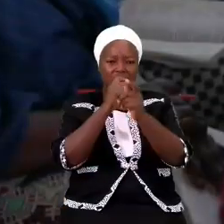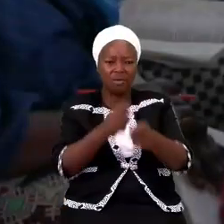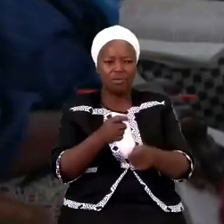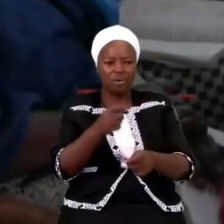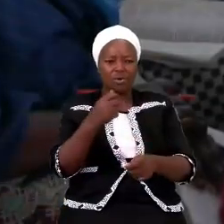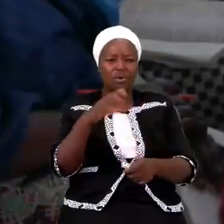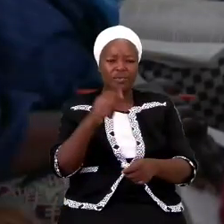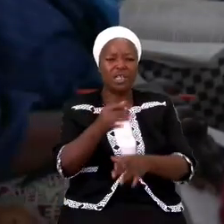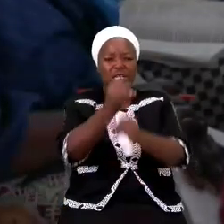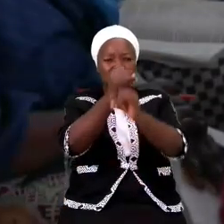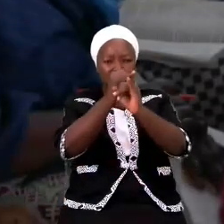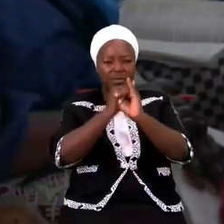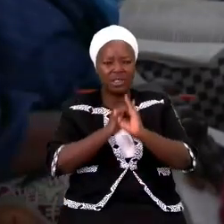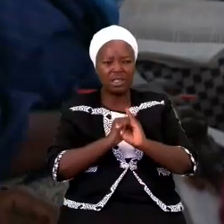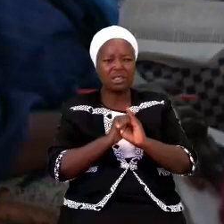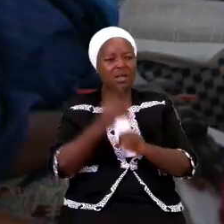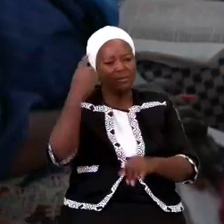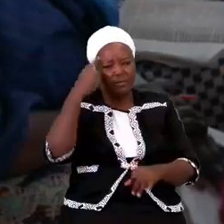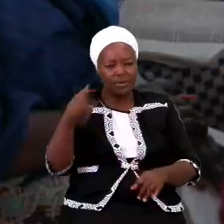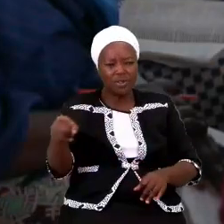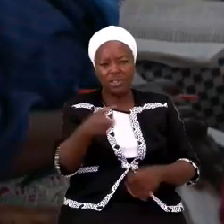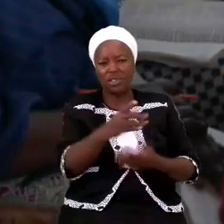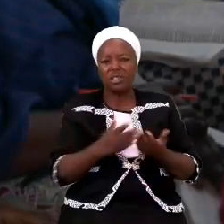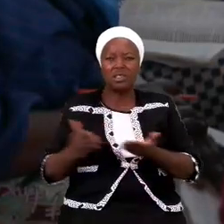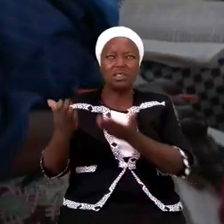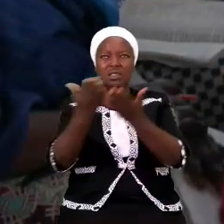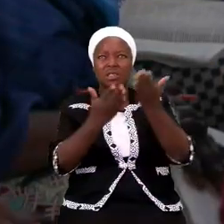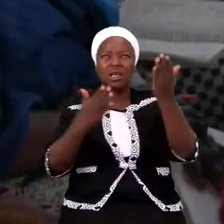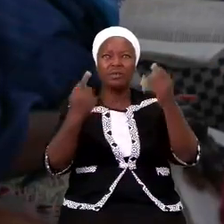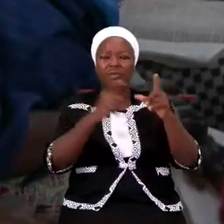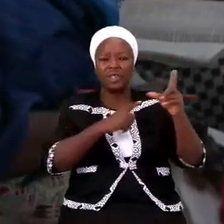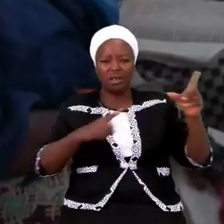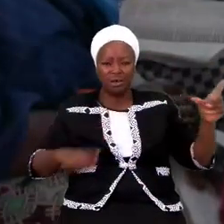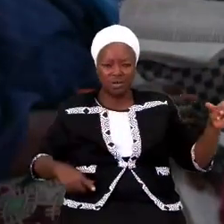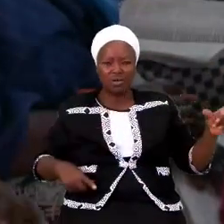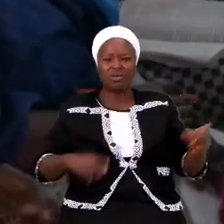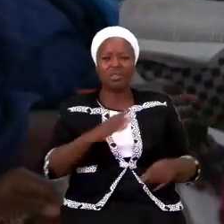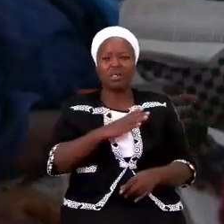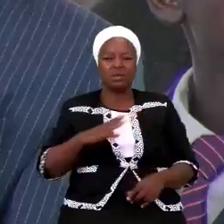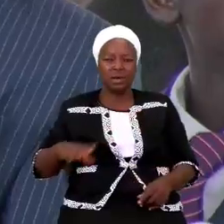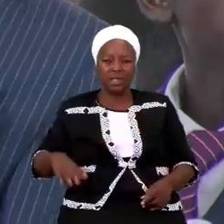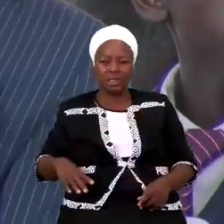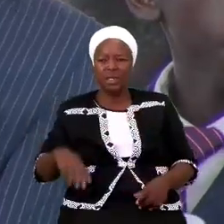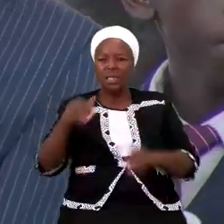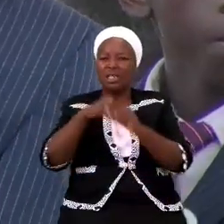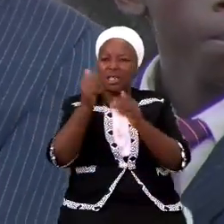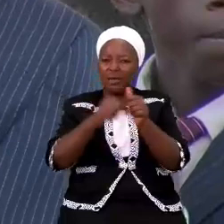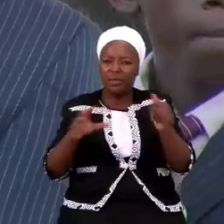everything you do, you serve the Lord Christ. Let's look at number two here. Number two, if